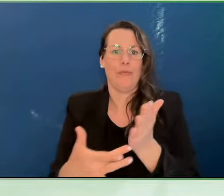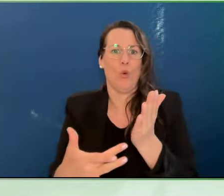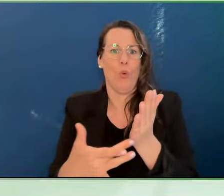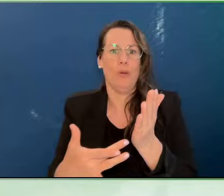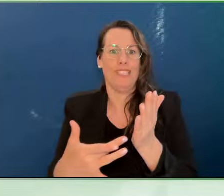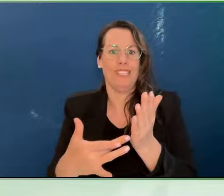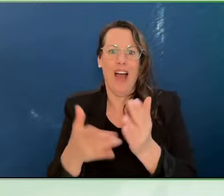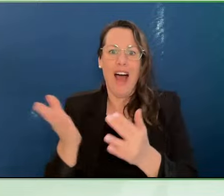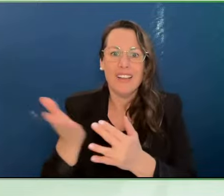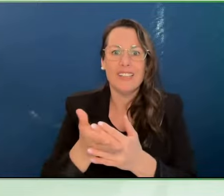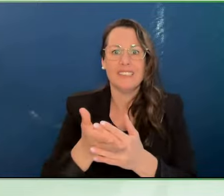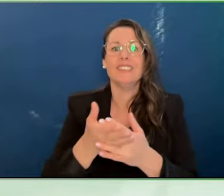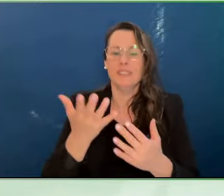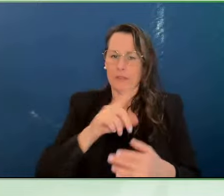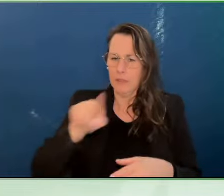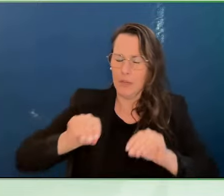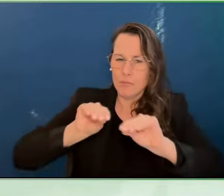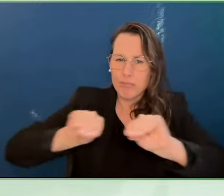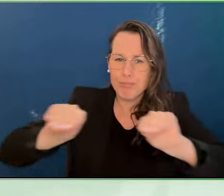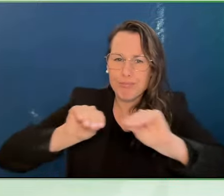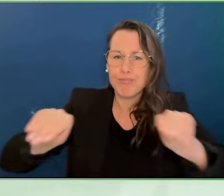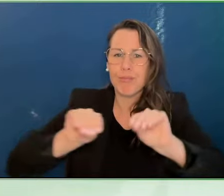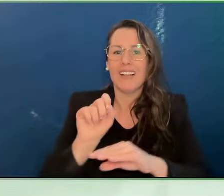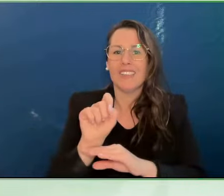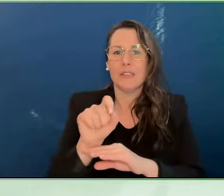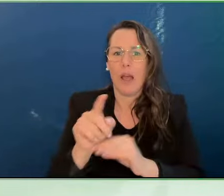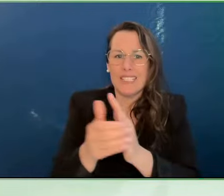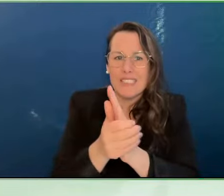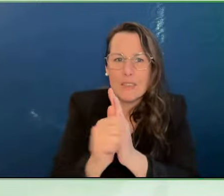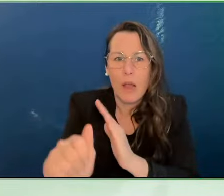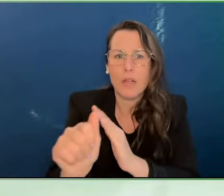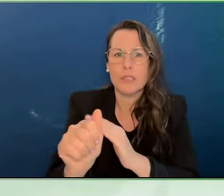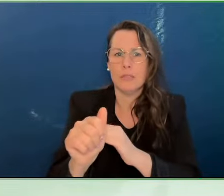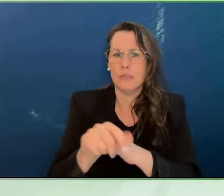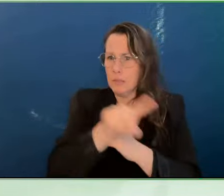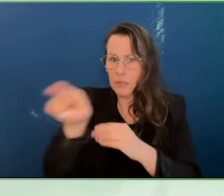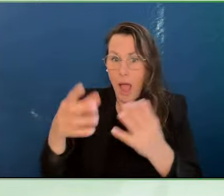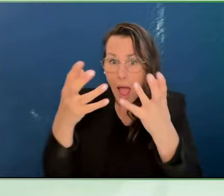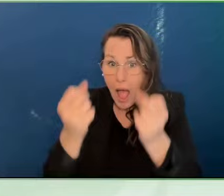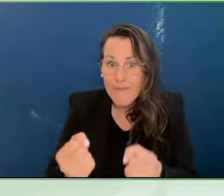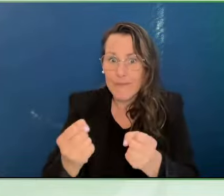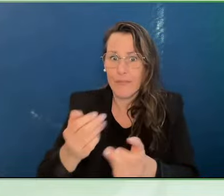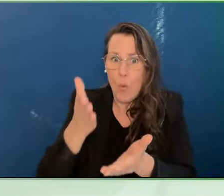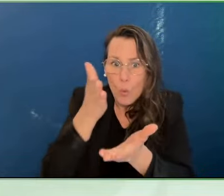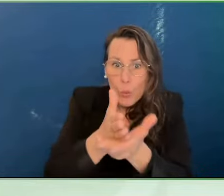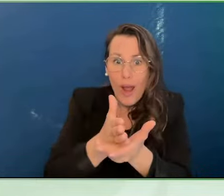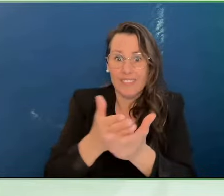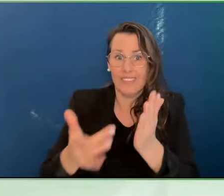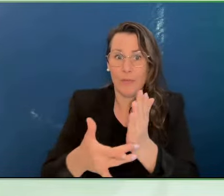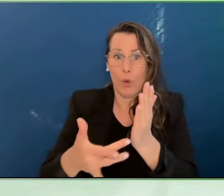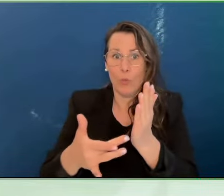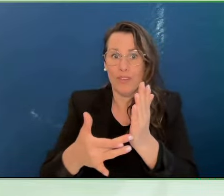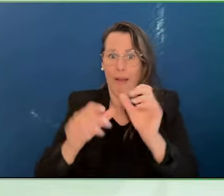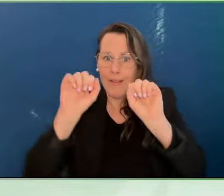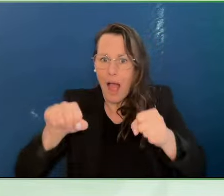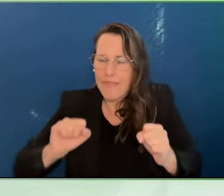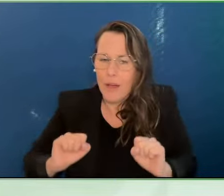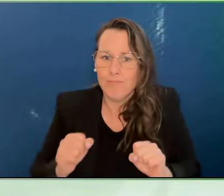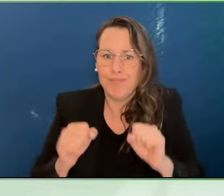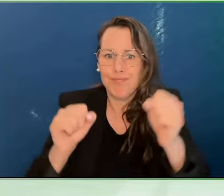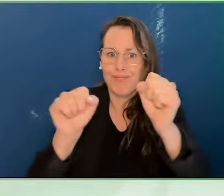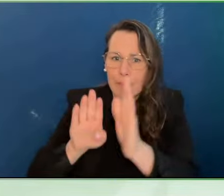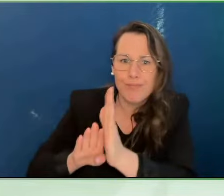Yeah. So actually the background for the conference is that it started more like something accidental.